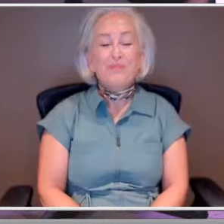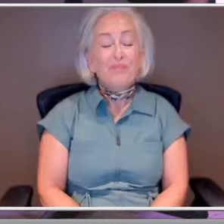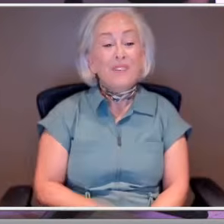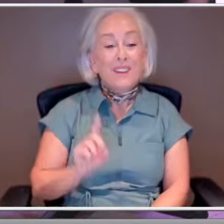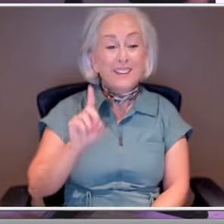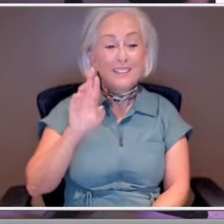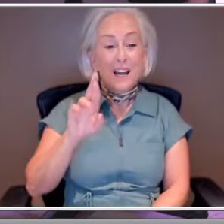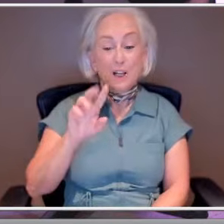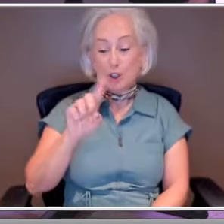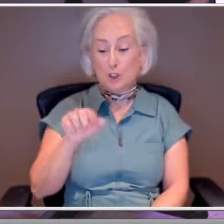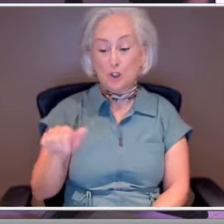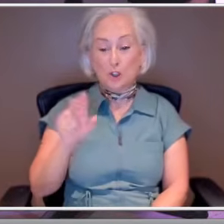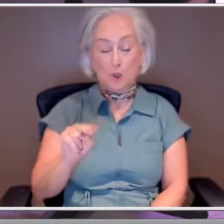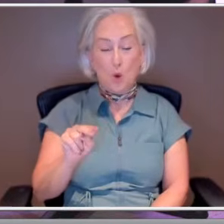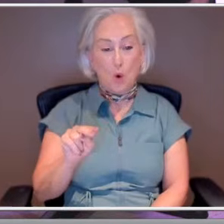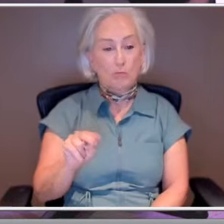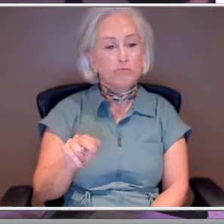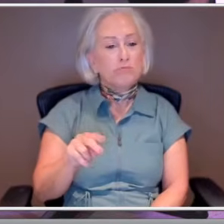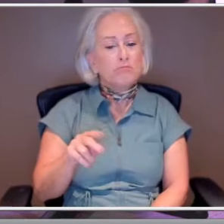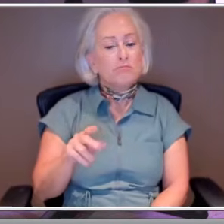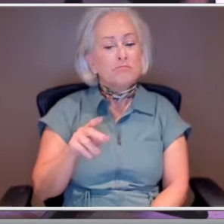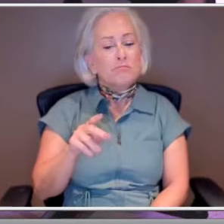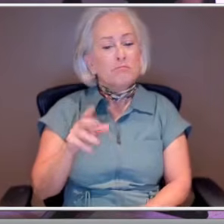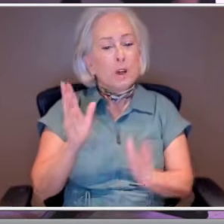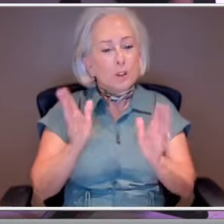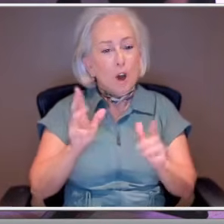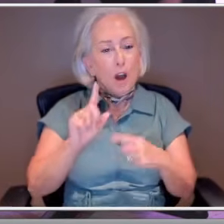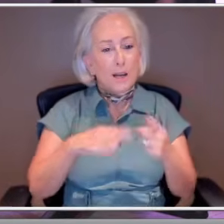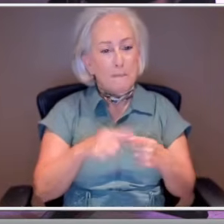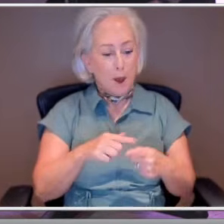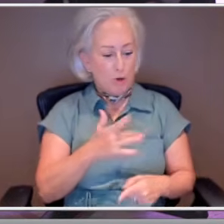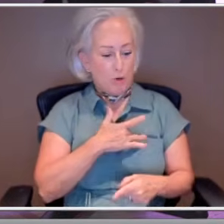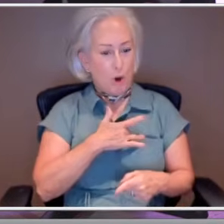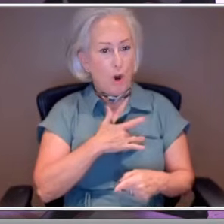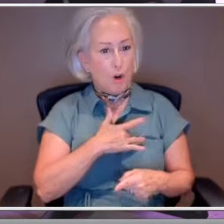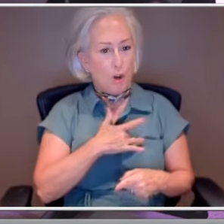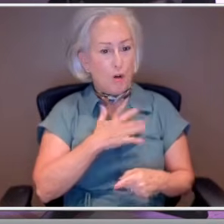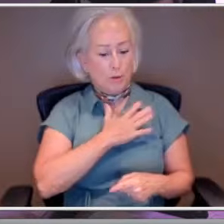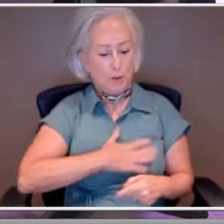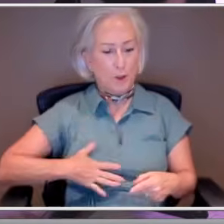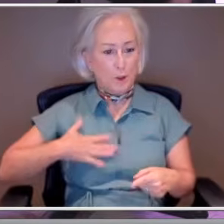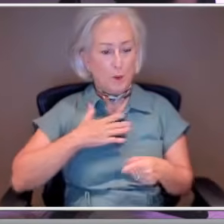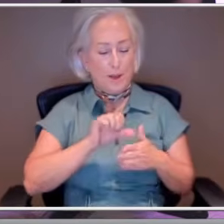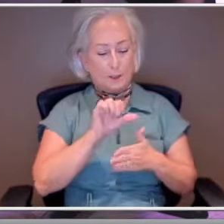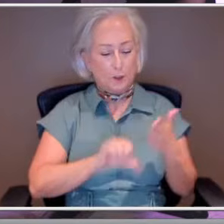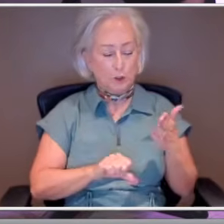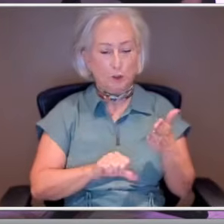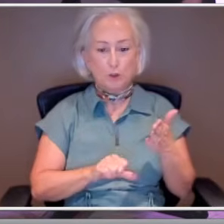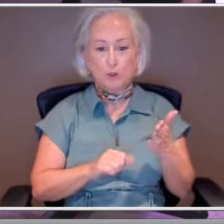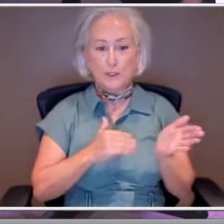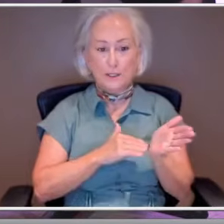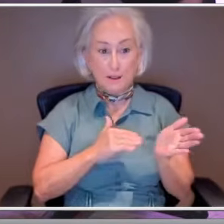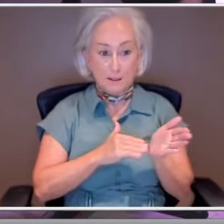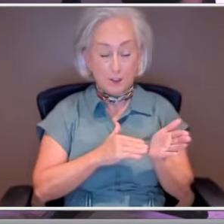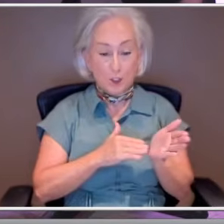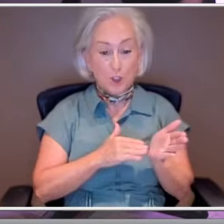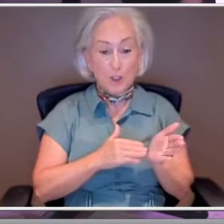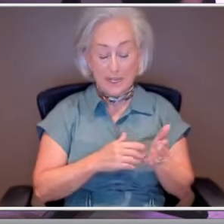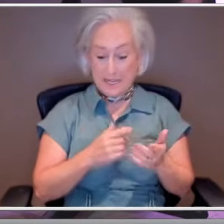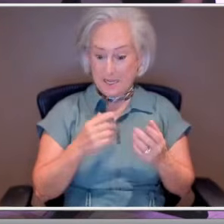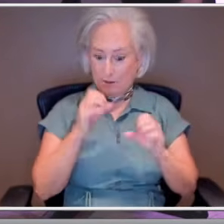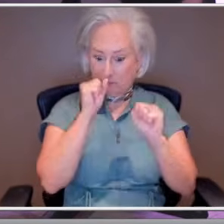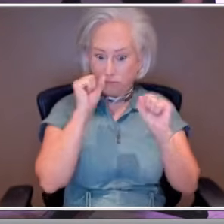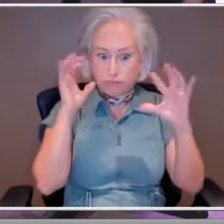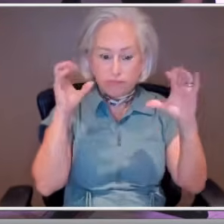to you as a cardiothoracic surgeon. It was fascinating to be able to see this procedure in the cath lab from inside the procedure